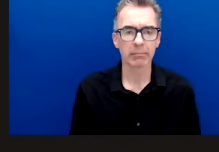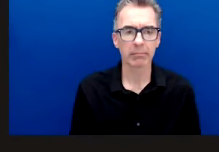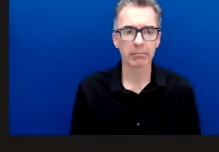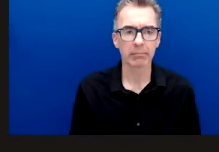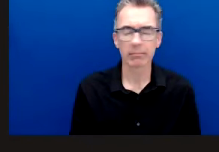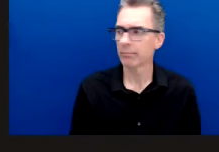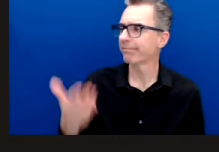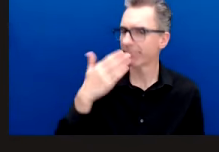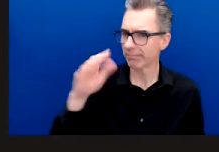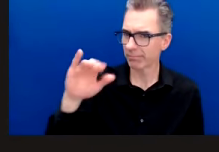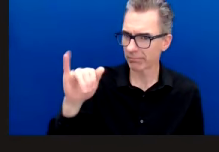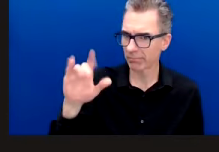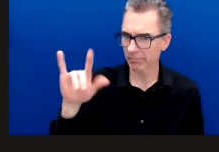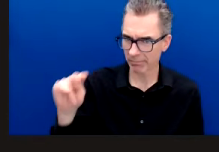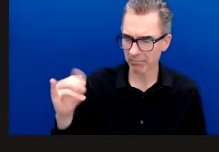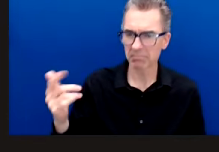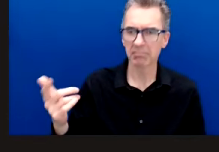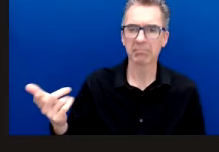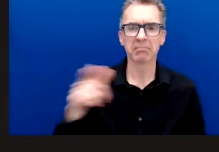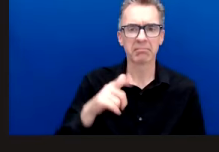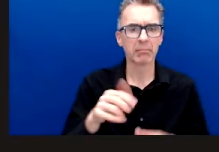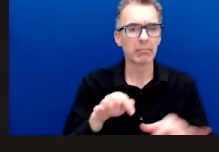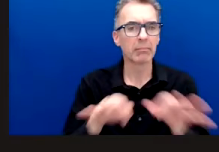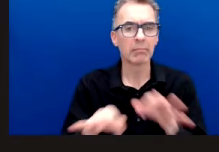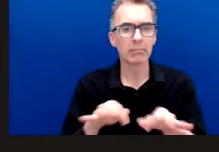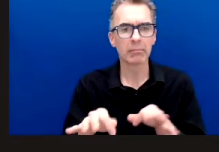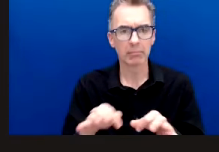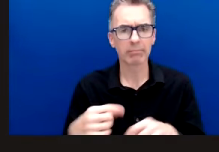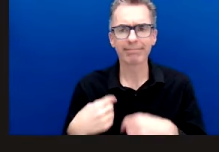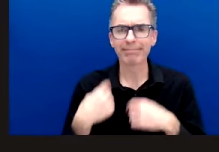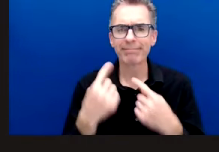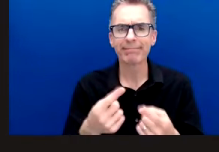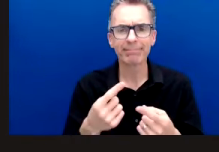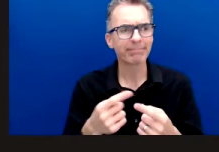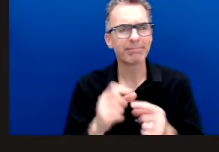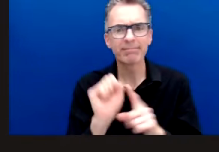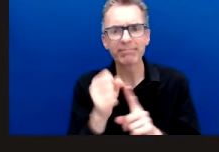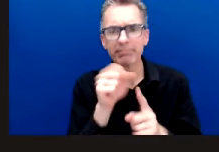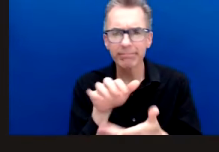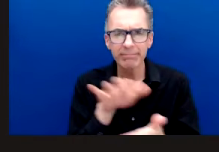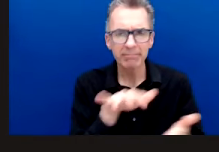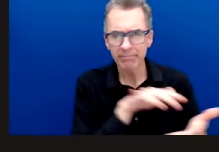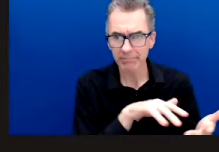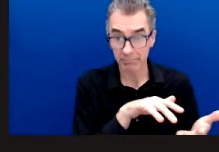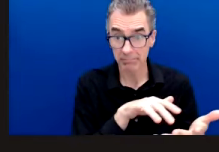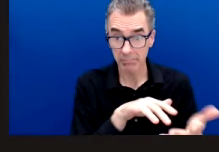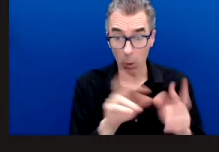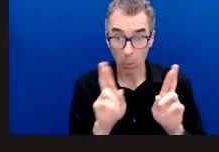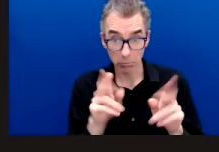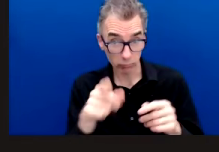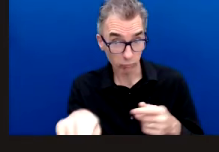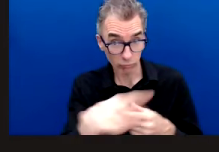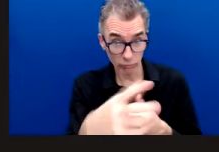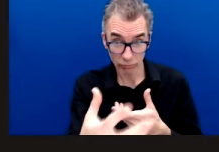Awesome. Thank you, Jocelyn. So we're going to go ahead and go into some case studies. I hope you all participate,